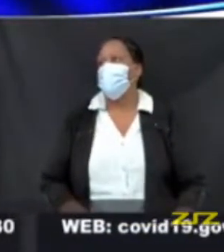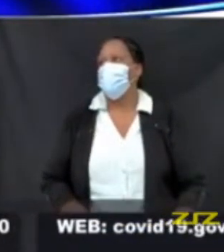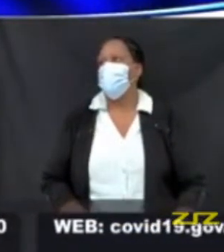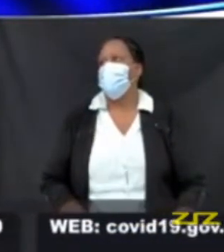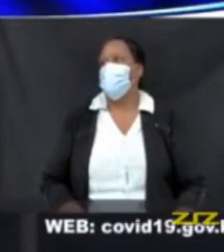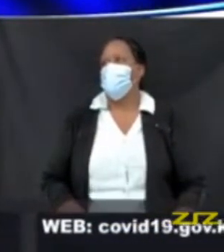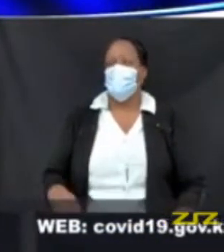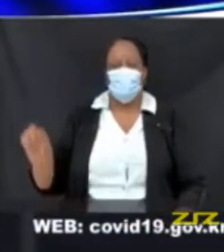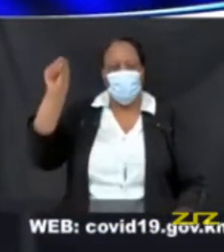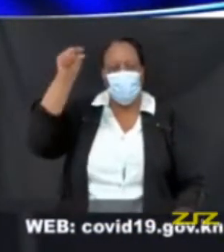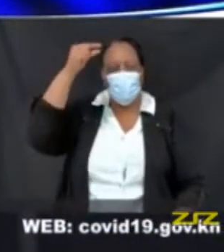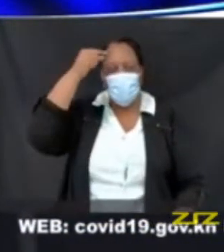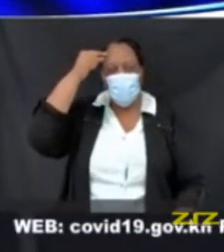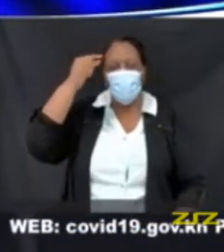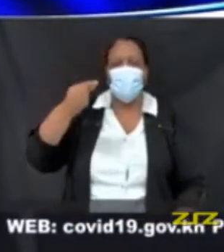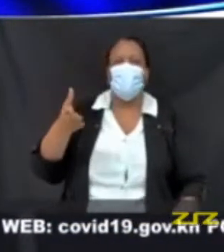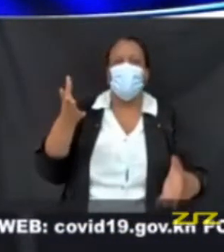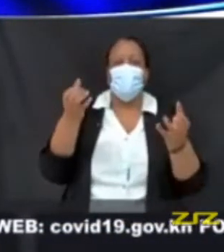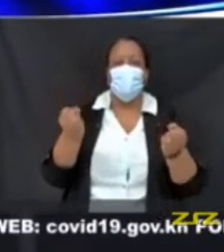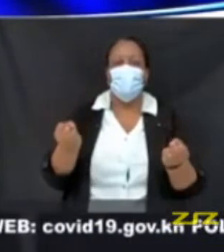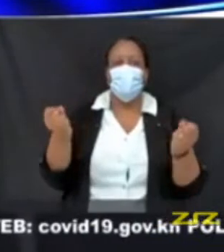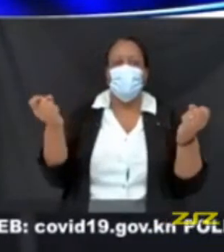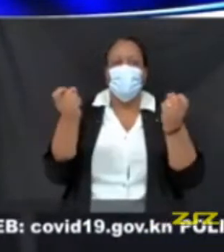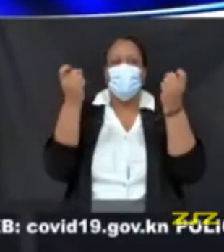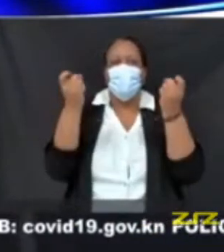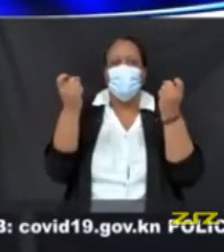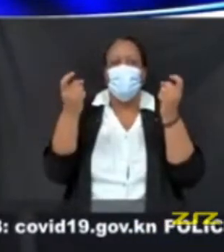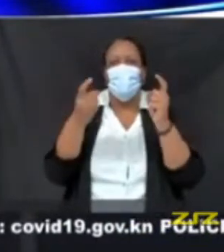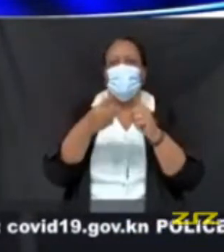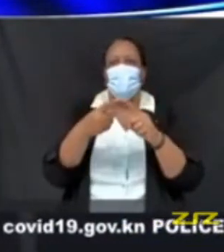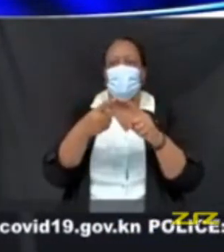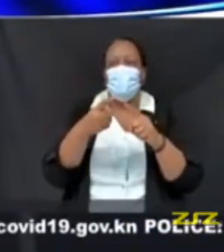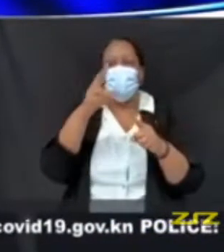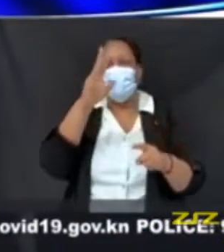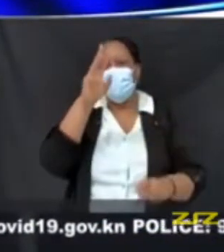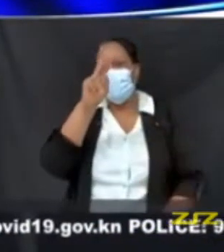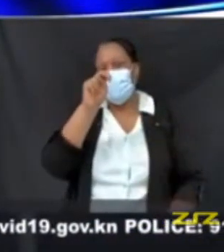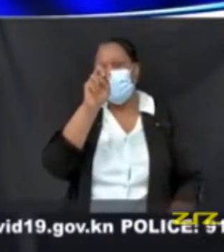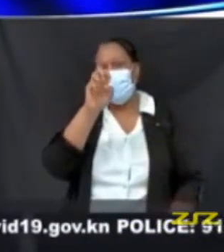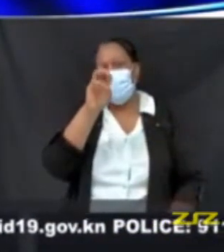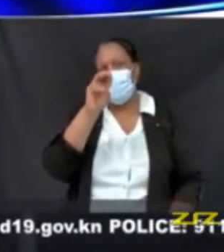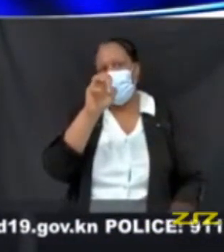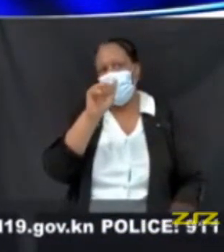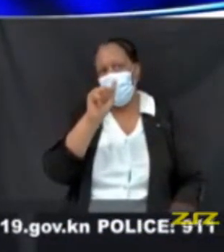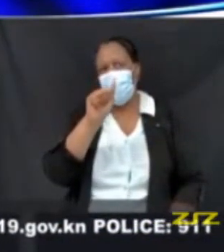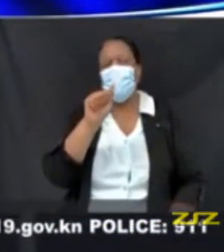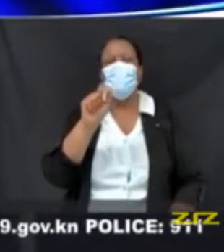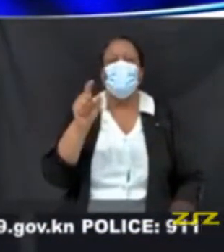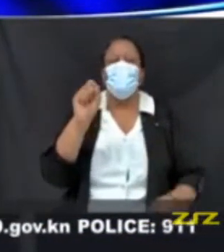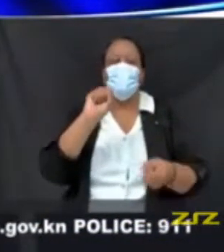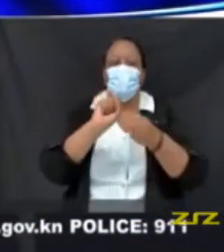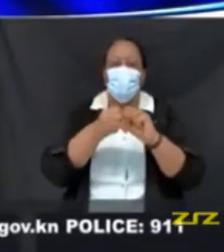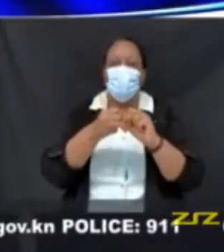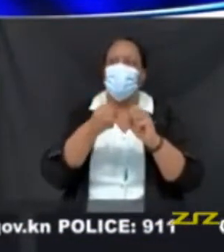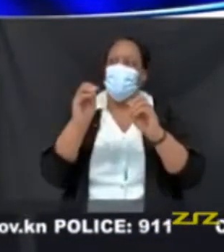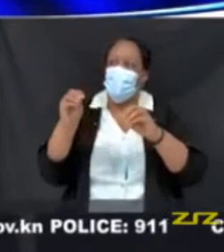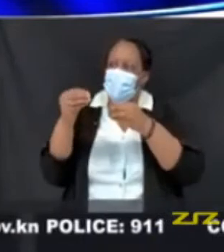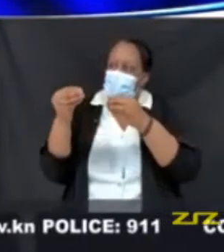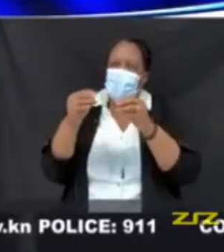the management and staff of NEMA for their tireless efforts to keep the people of St. Kitts and Nevis well-informed and